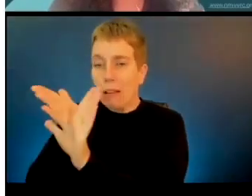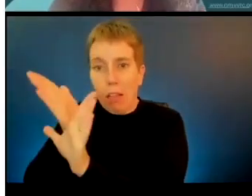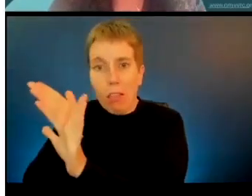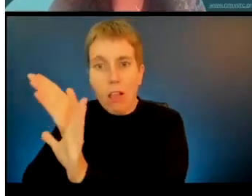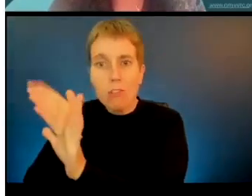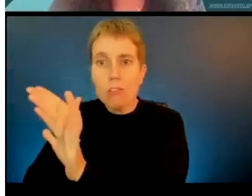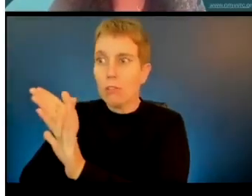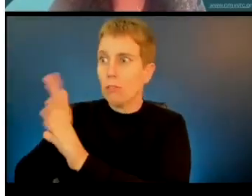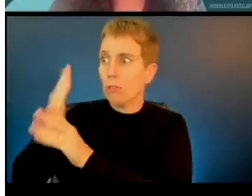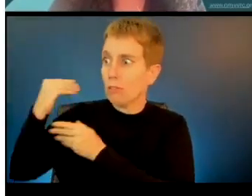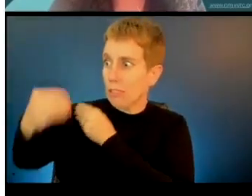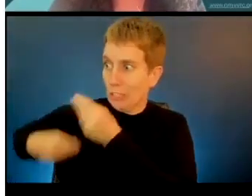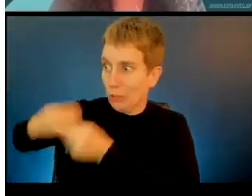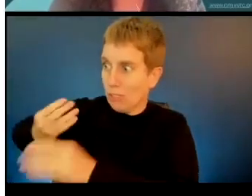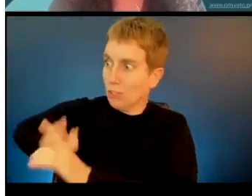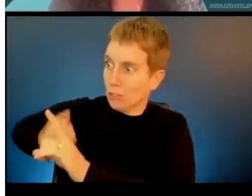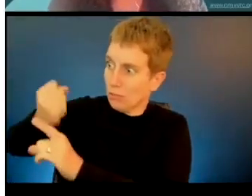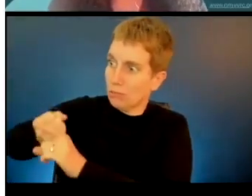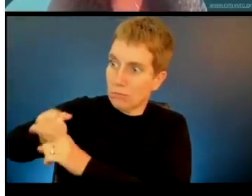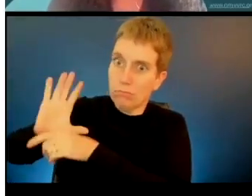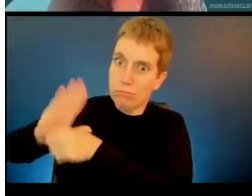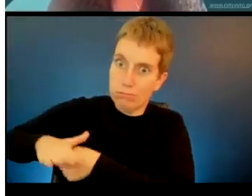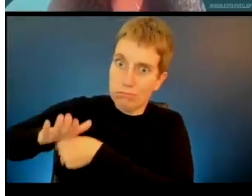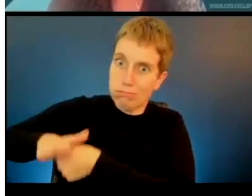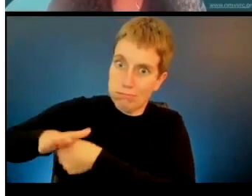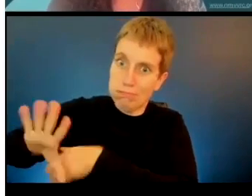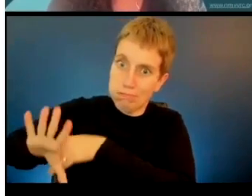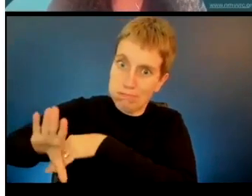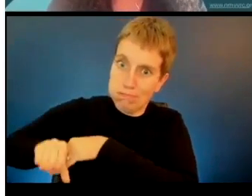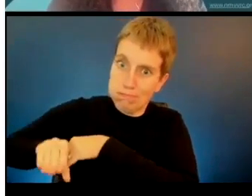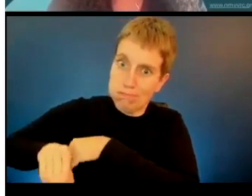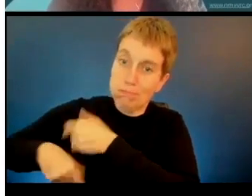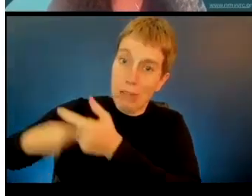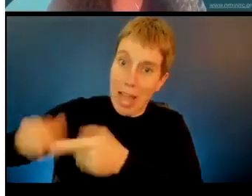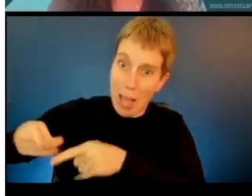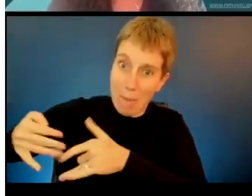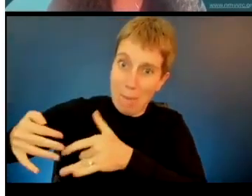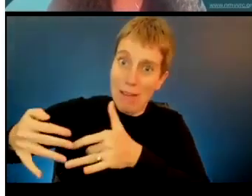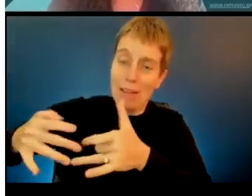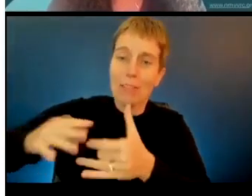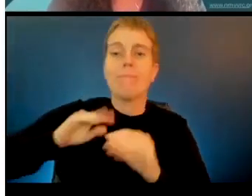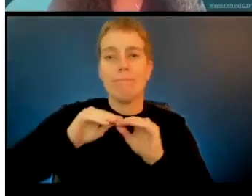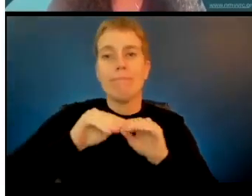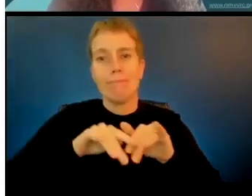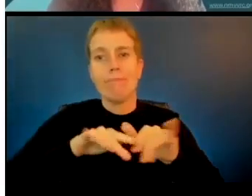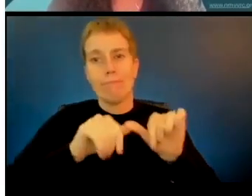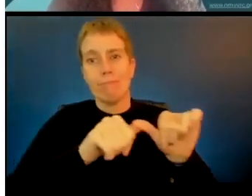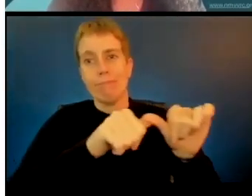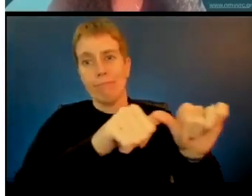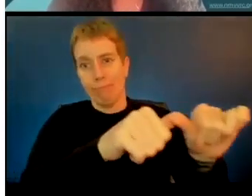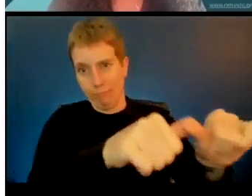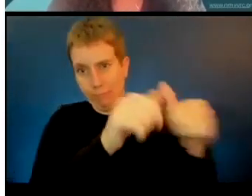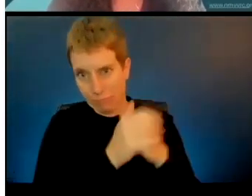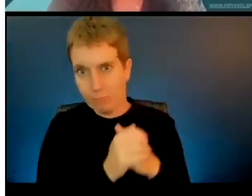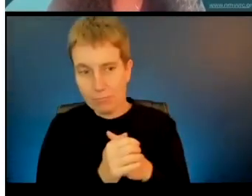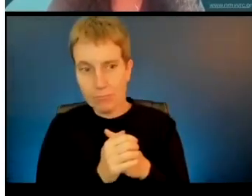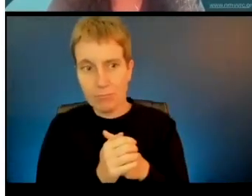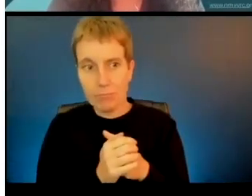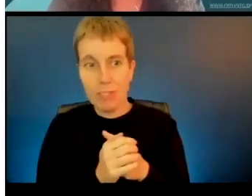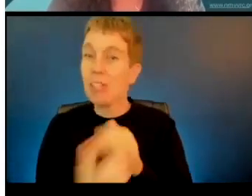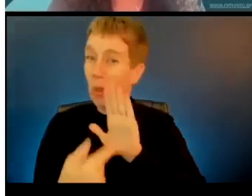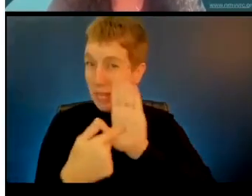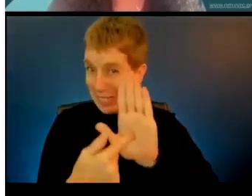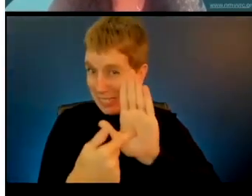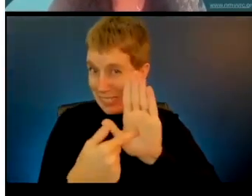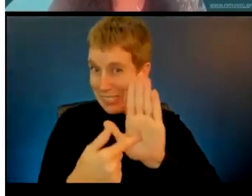from generation to generation. So some examples of widespread effects of system